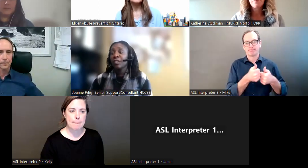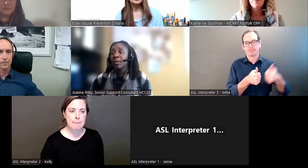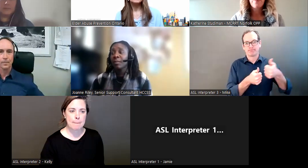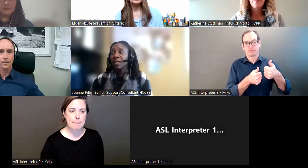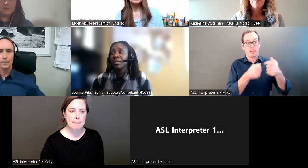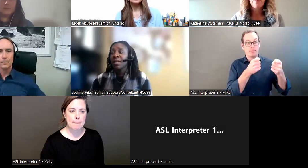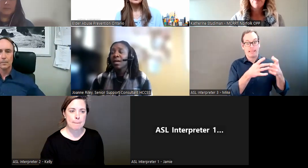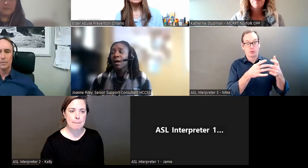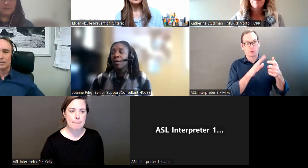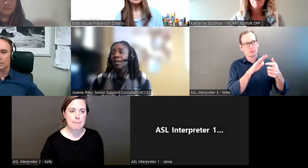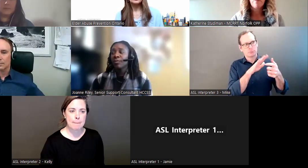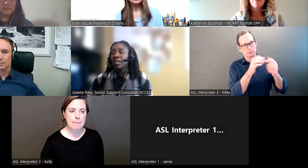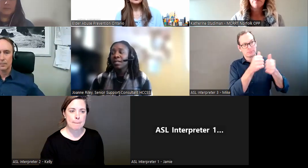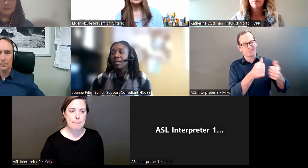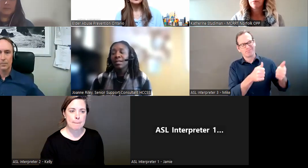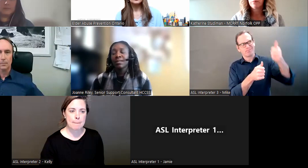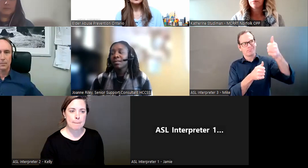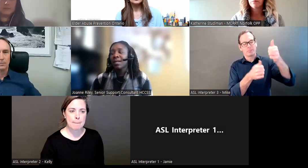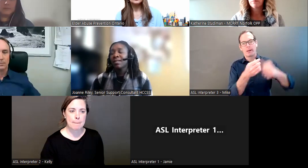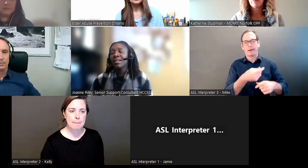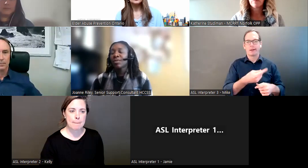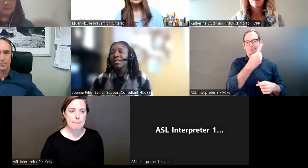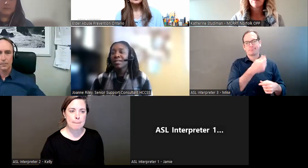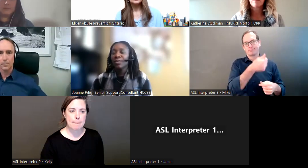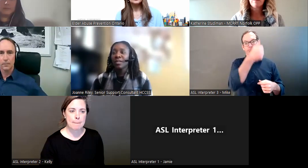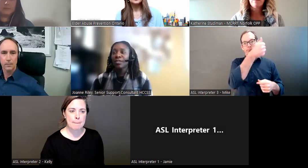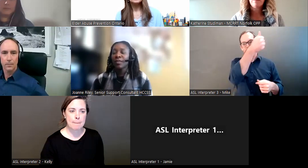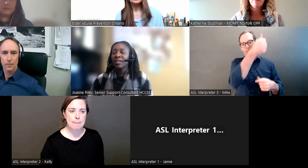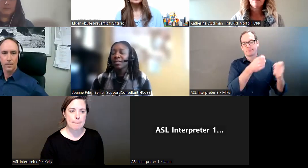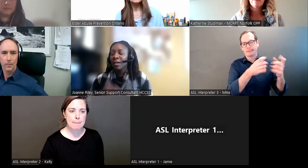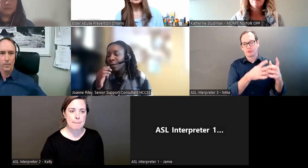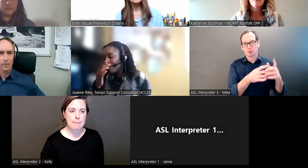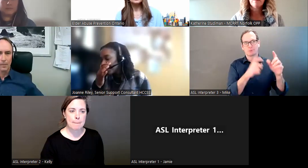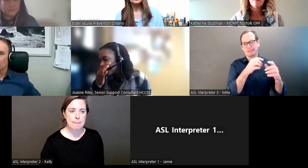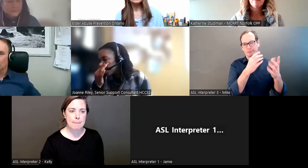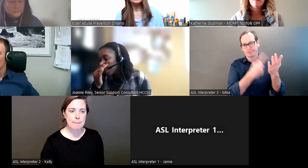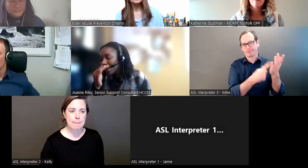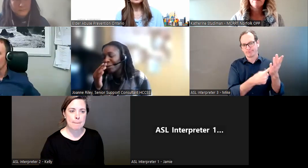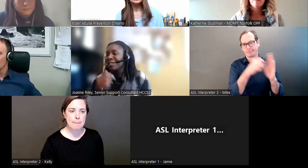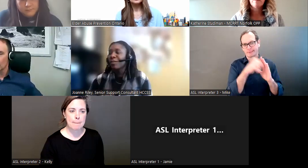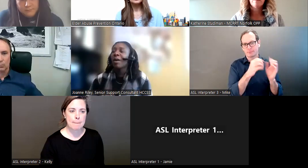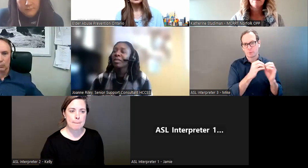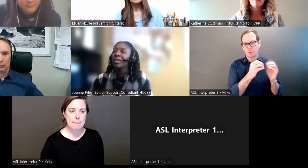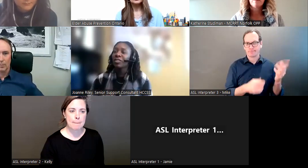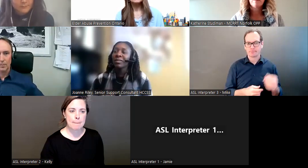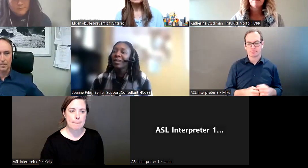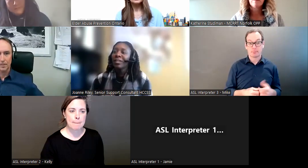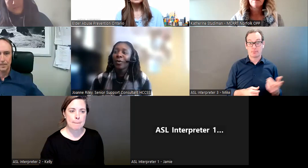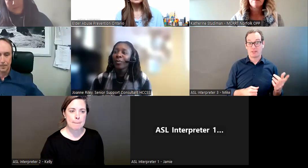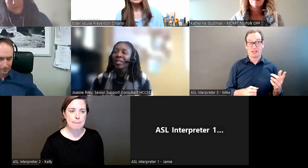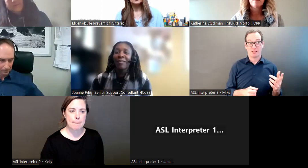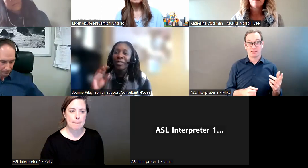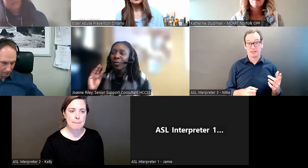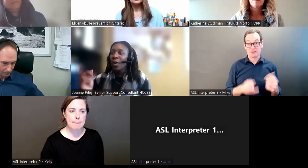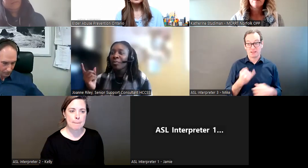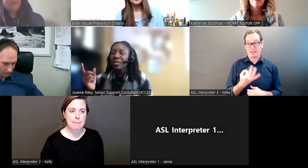upper management, because it really does do a disservice to the rest of the population to